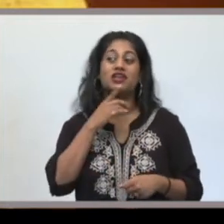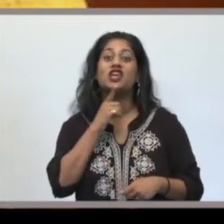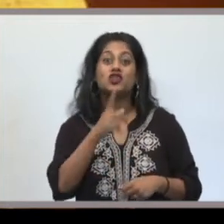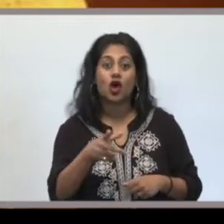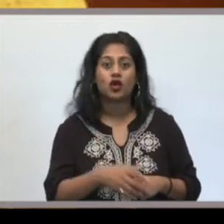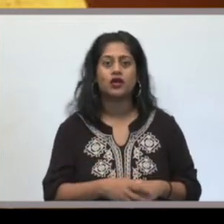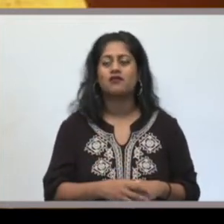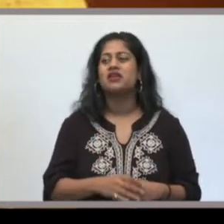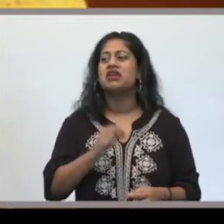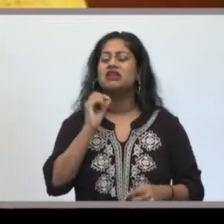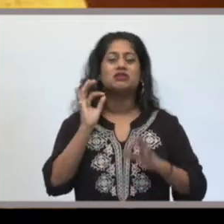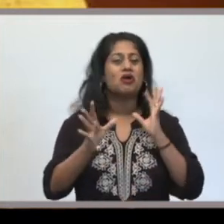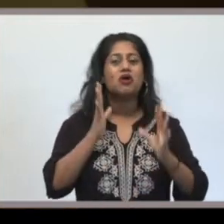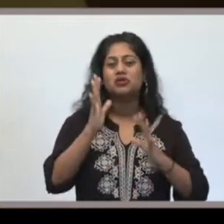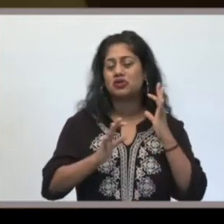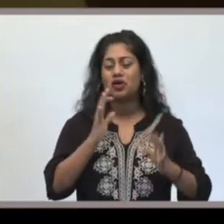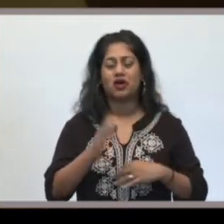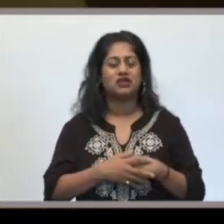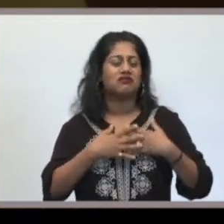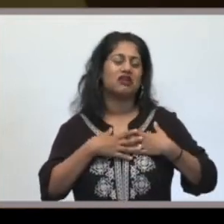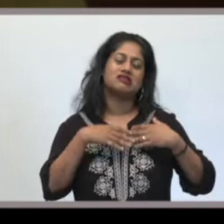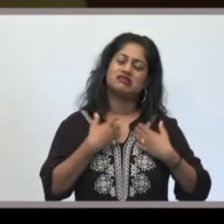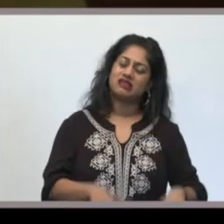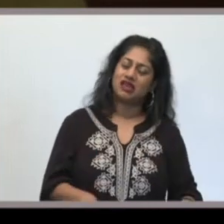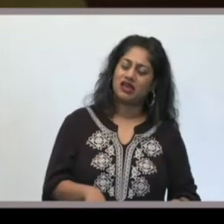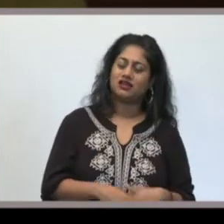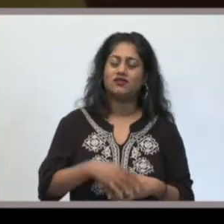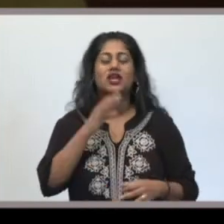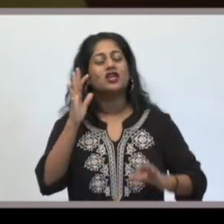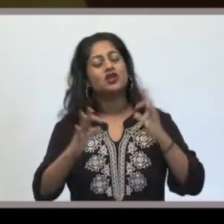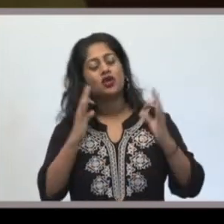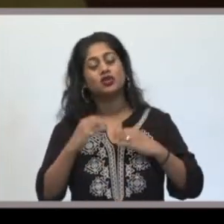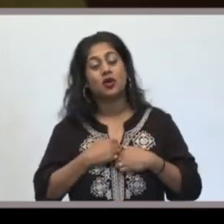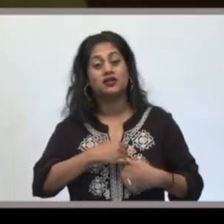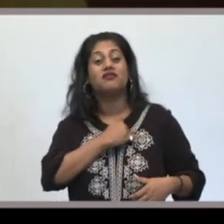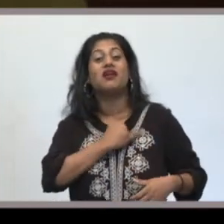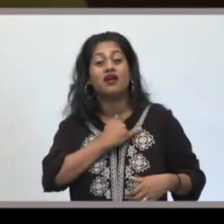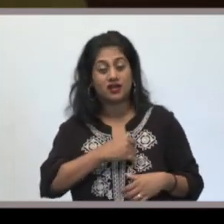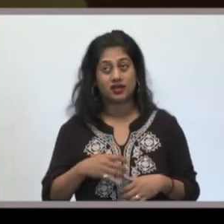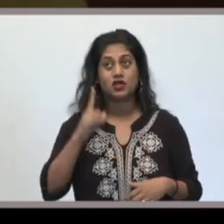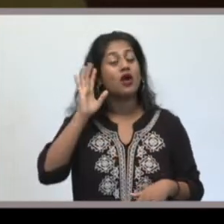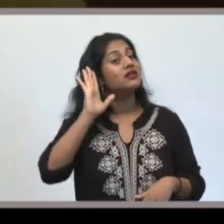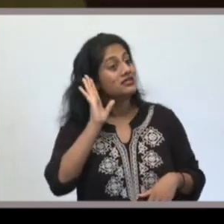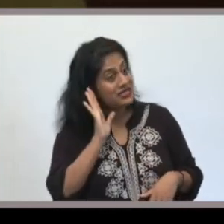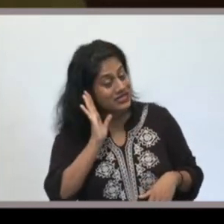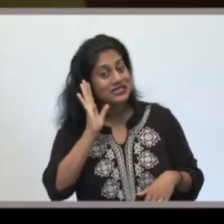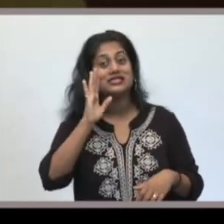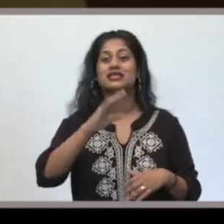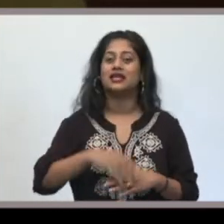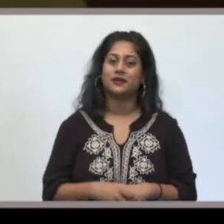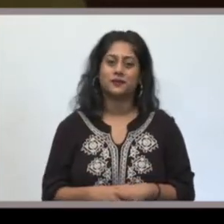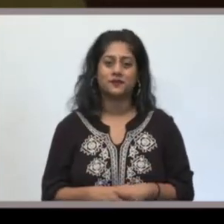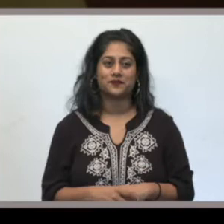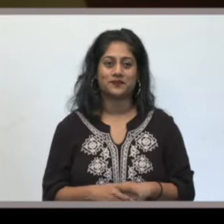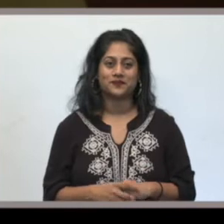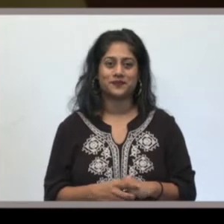Him about your hurt. In the book of Hebrews, chapter 4 and verse 16, it says, "So let us come boldly to the